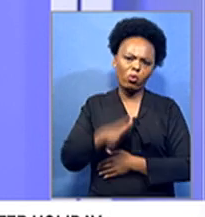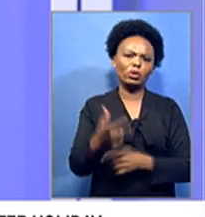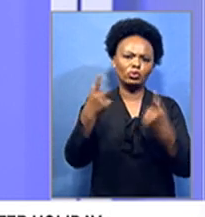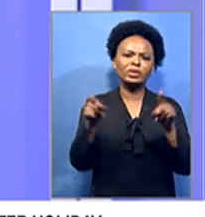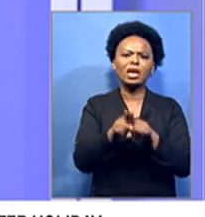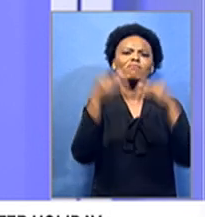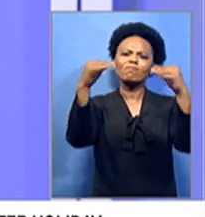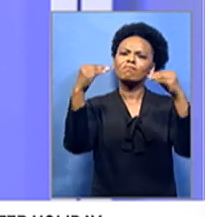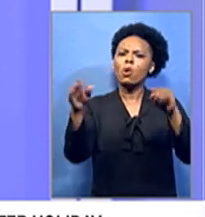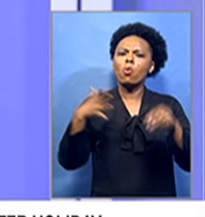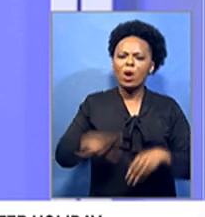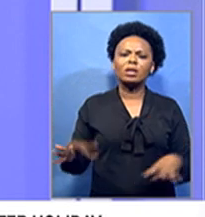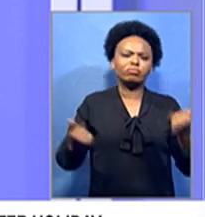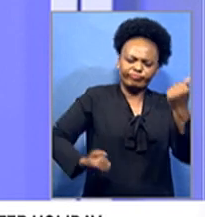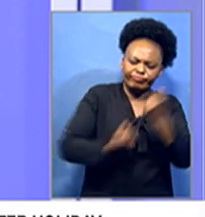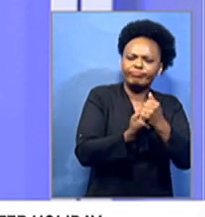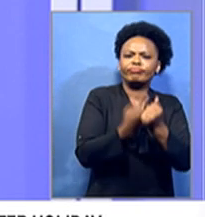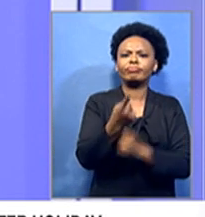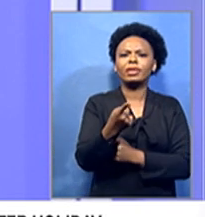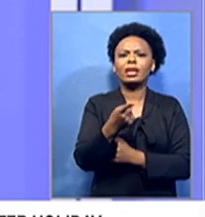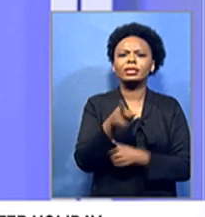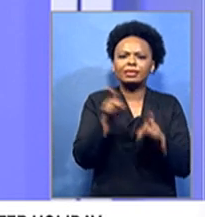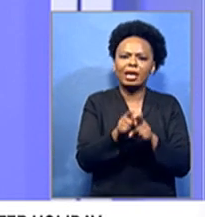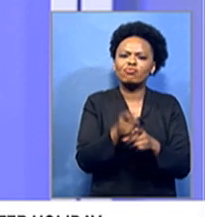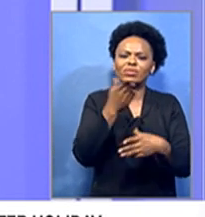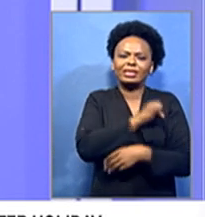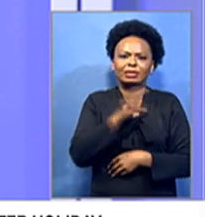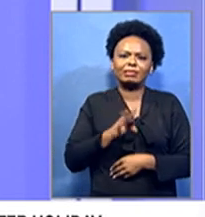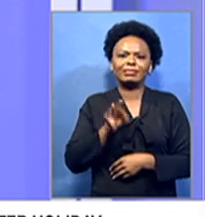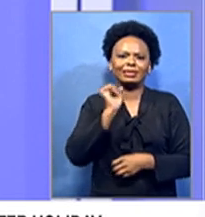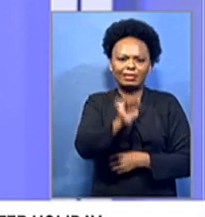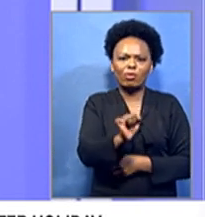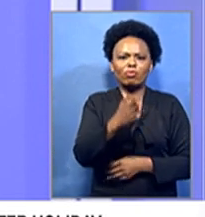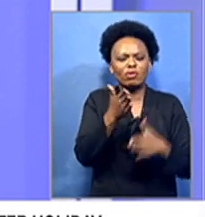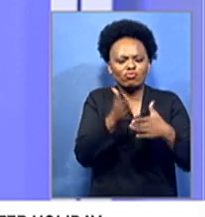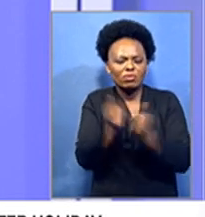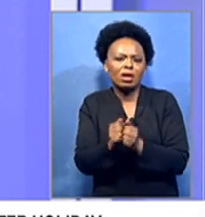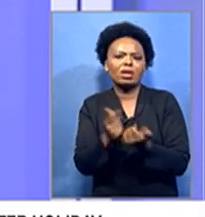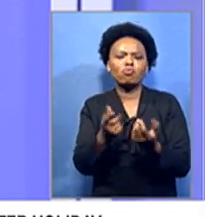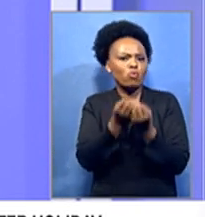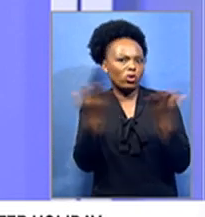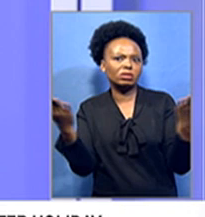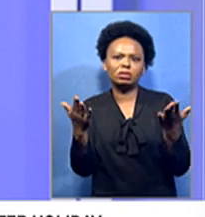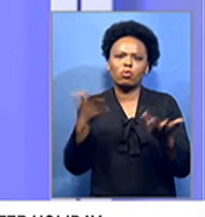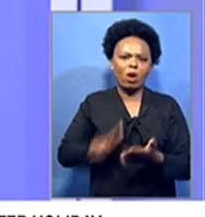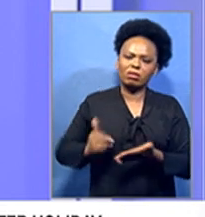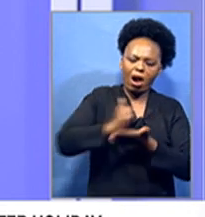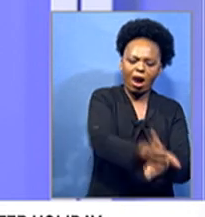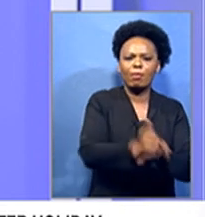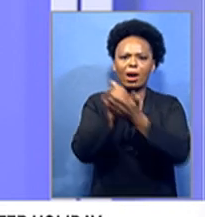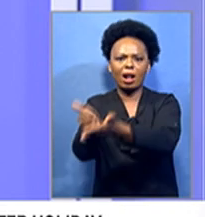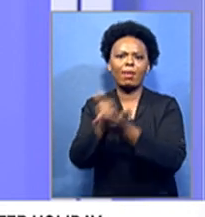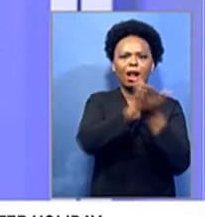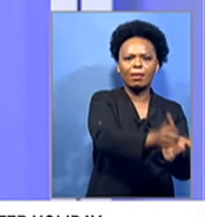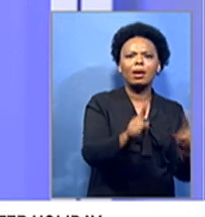to assist with their employees as well. There is a lot of help at hand. And yet it appears government still wants to